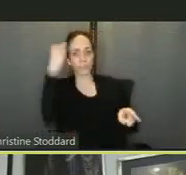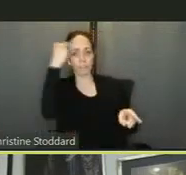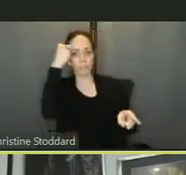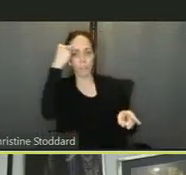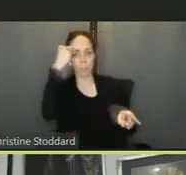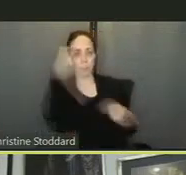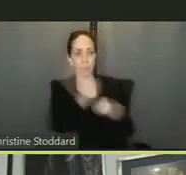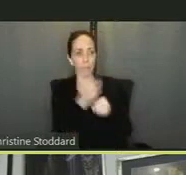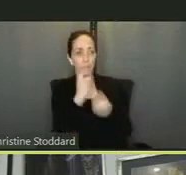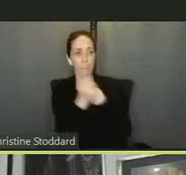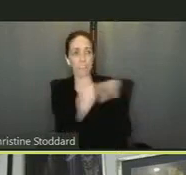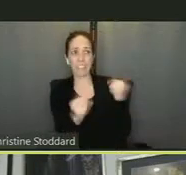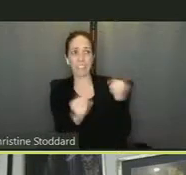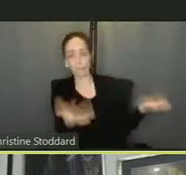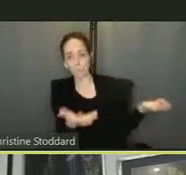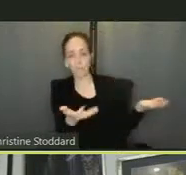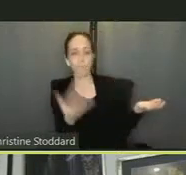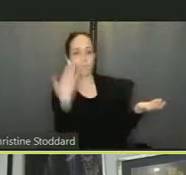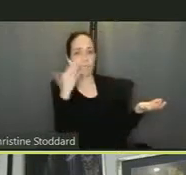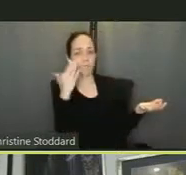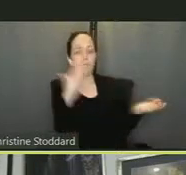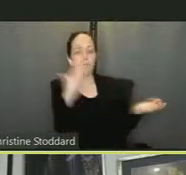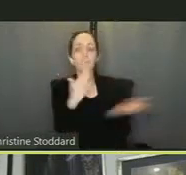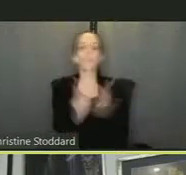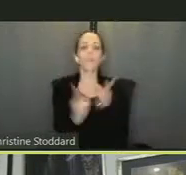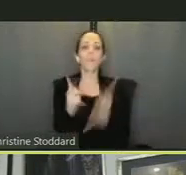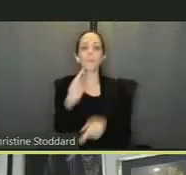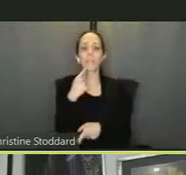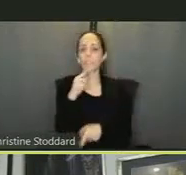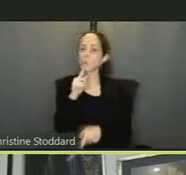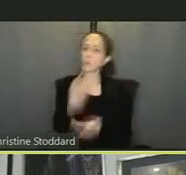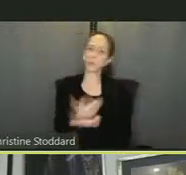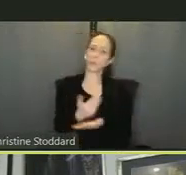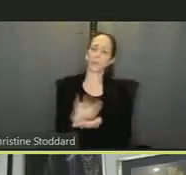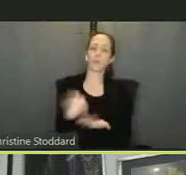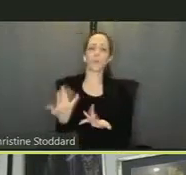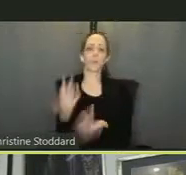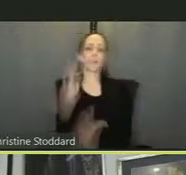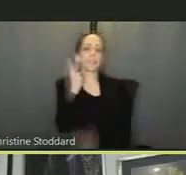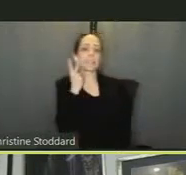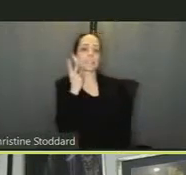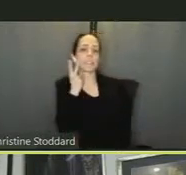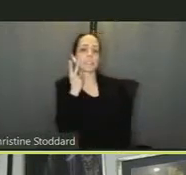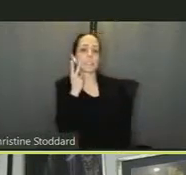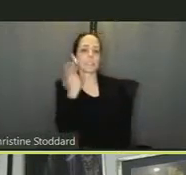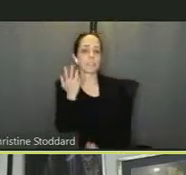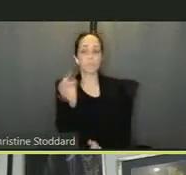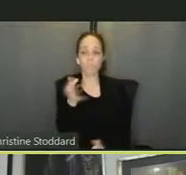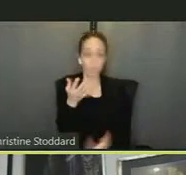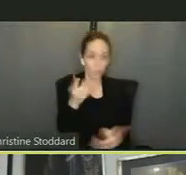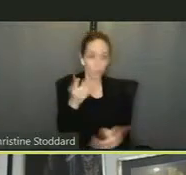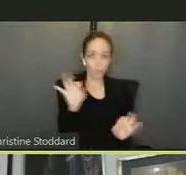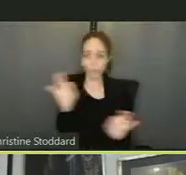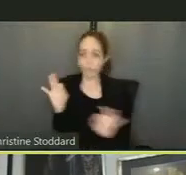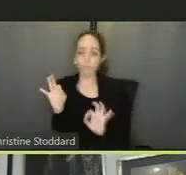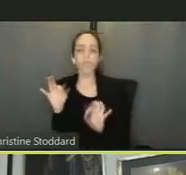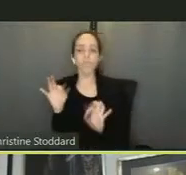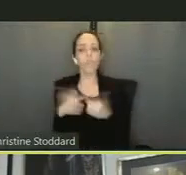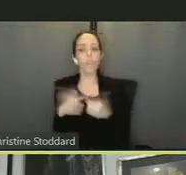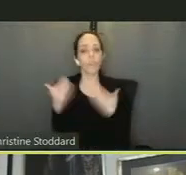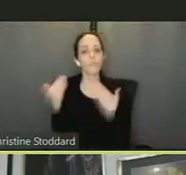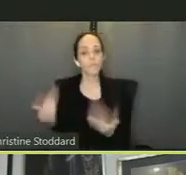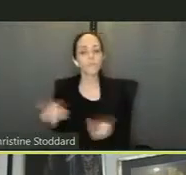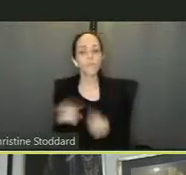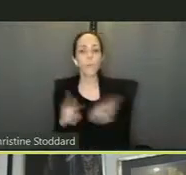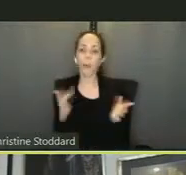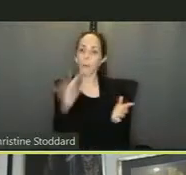things people cited is it was too new and they wanted to wait and see how it works for other people. That politics had an